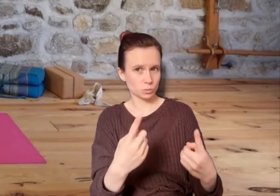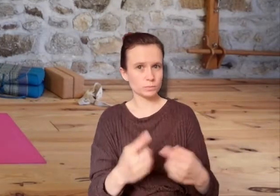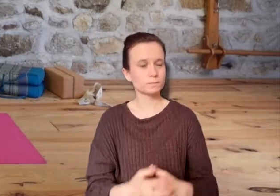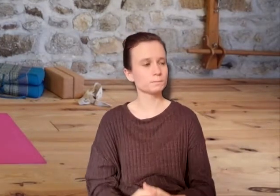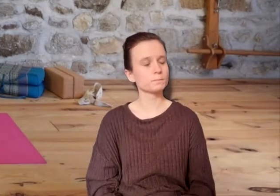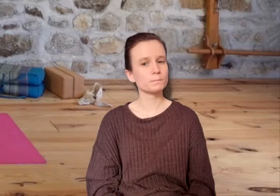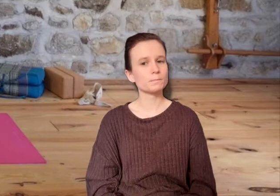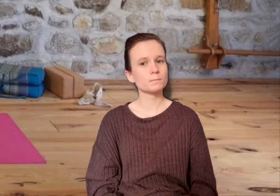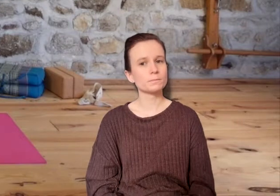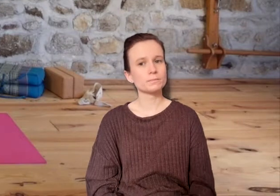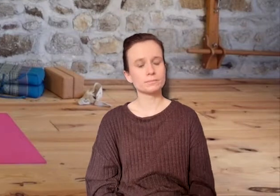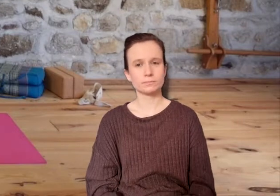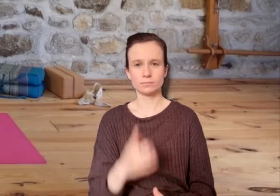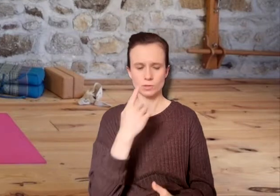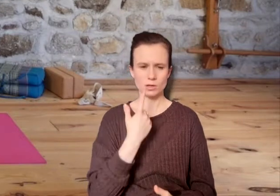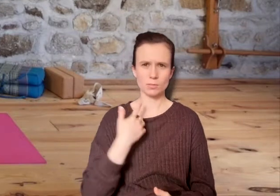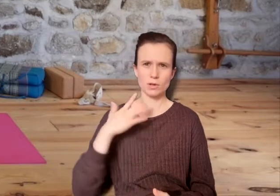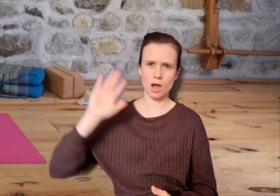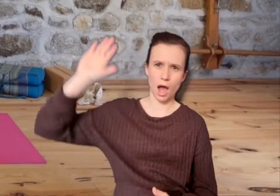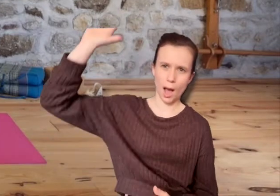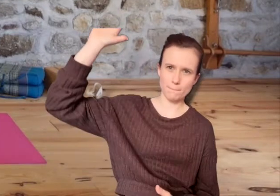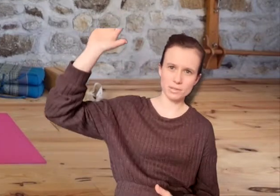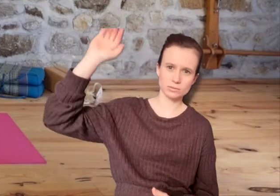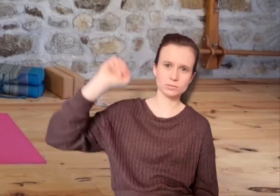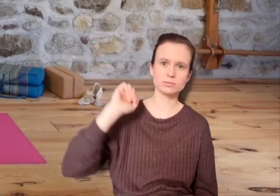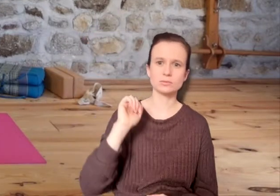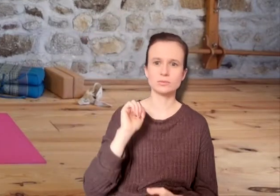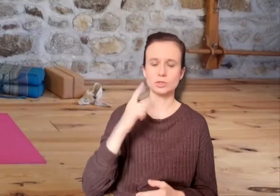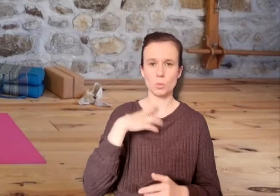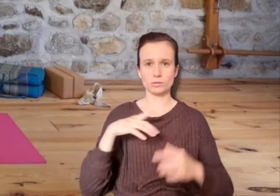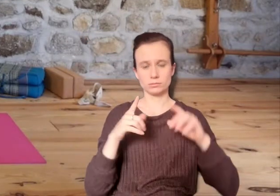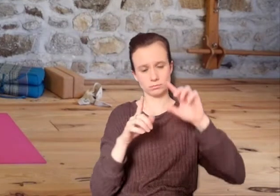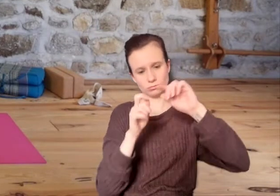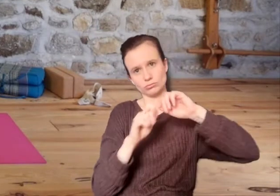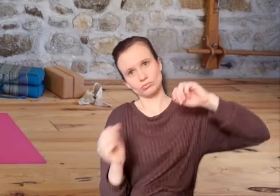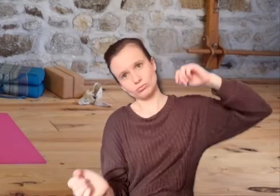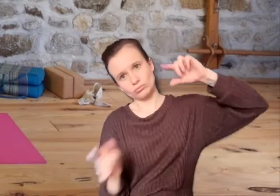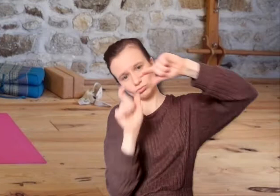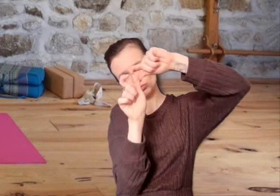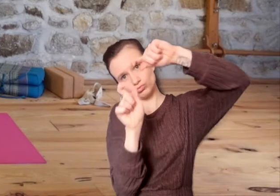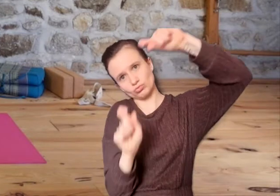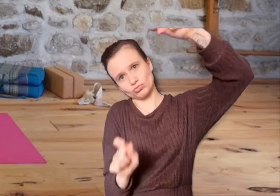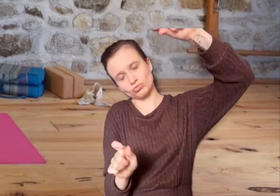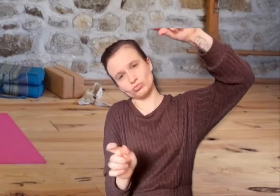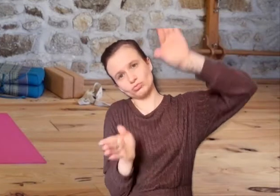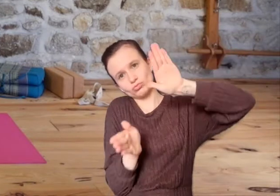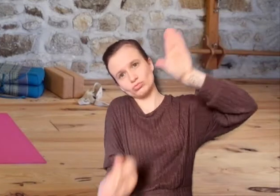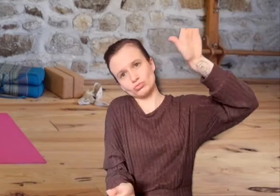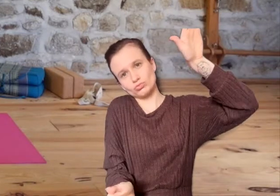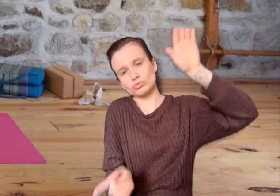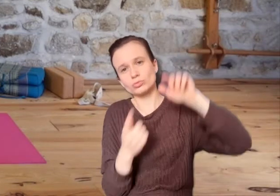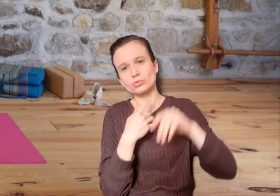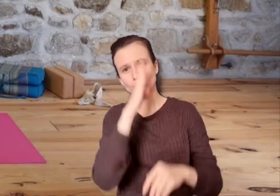This top arm, you always want to keep that in line with the shoulder. or slightly in front. Be careful you're